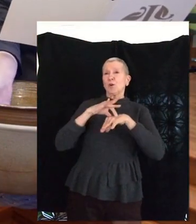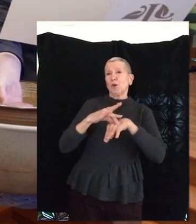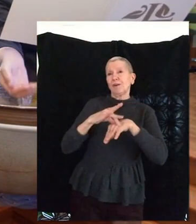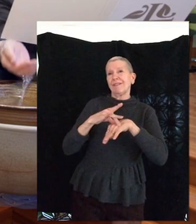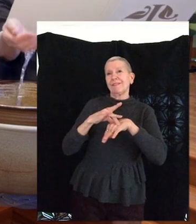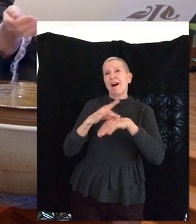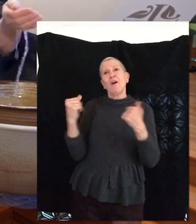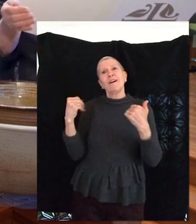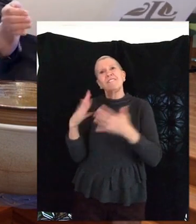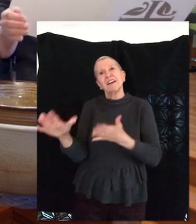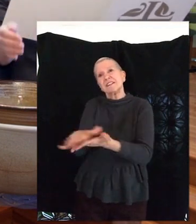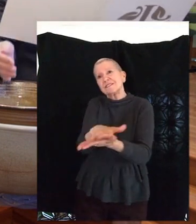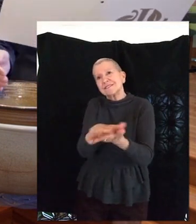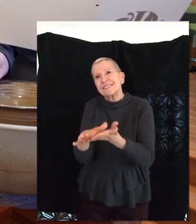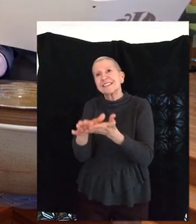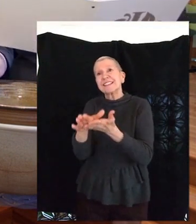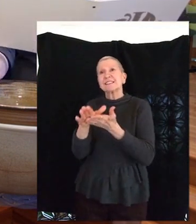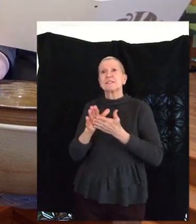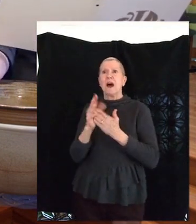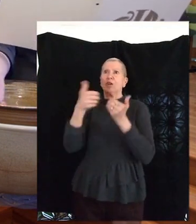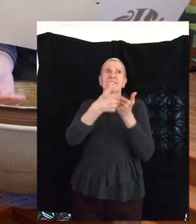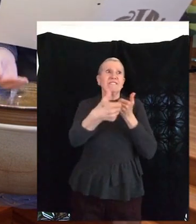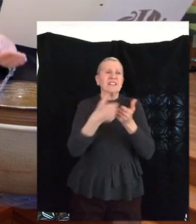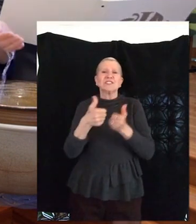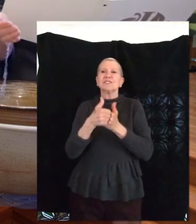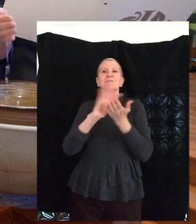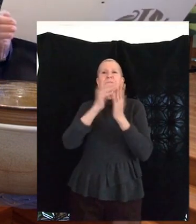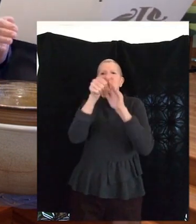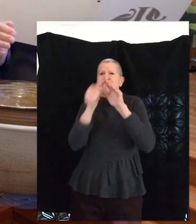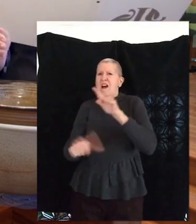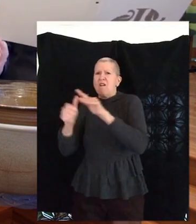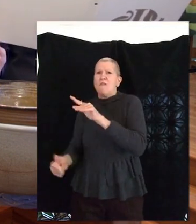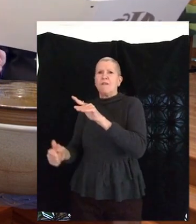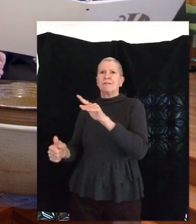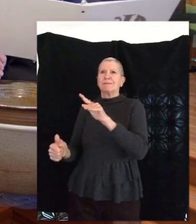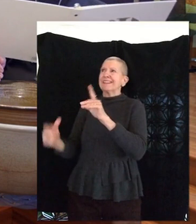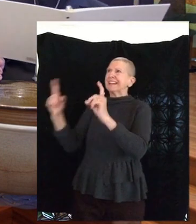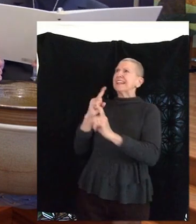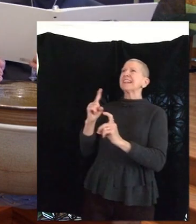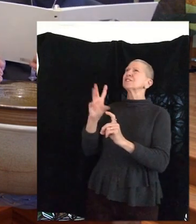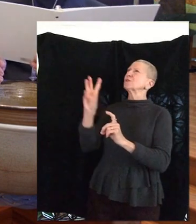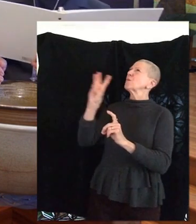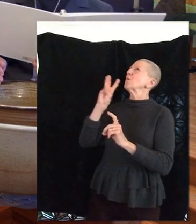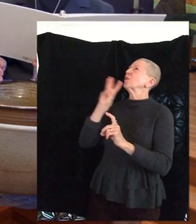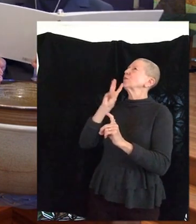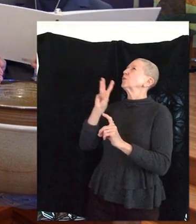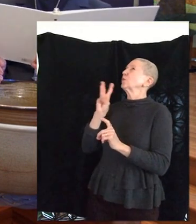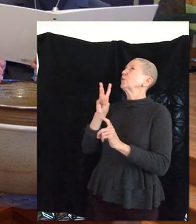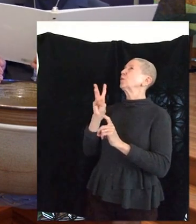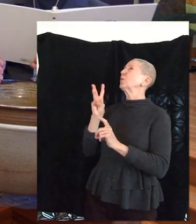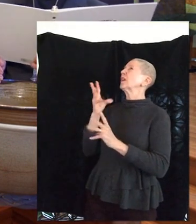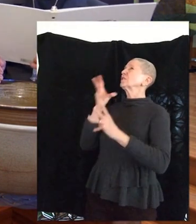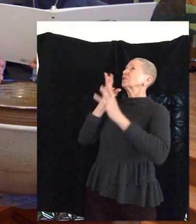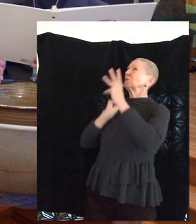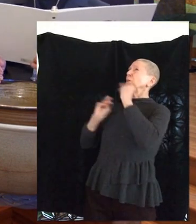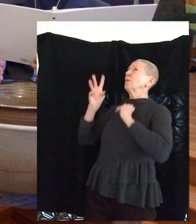drown our divisions, give us mercy and grace to drink, so that our whole lives are signs of death defeated